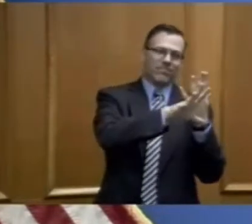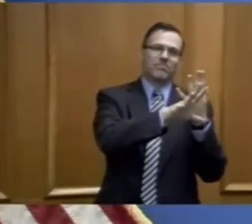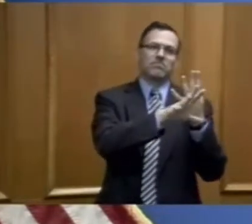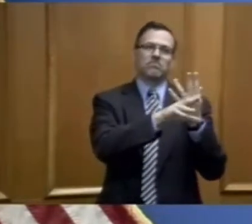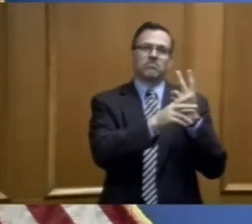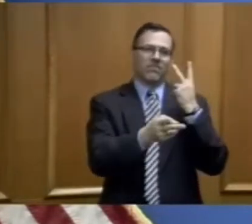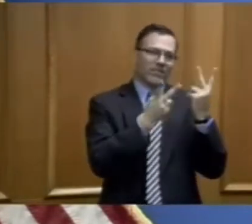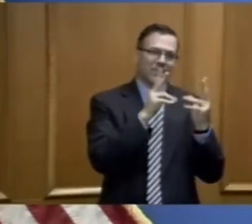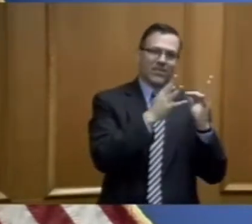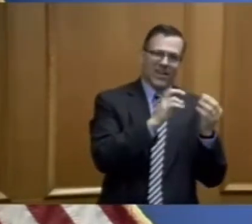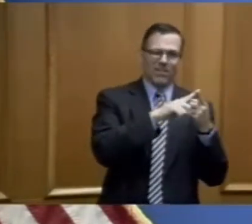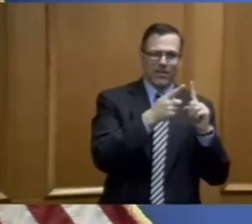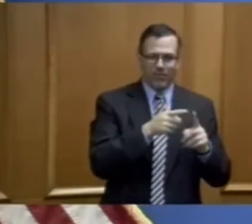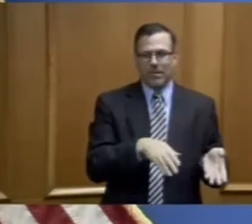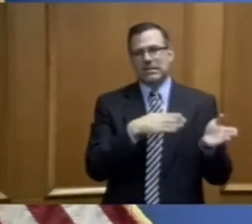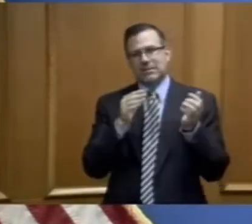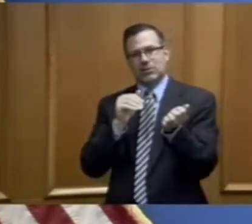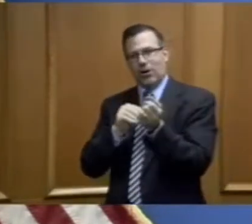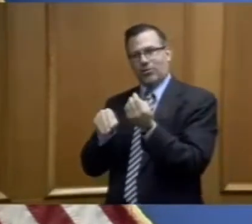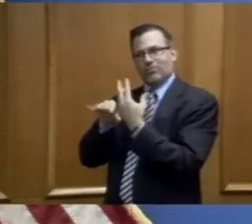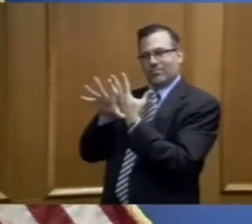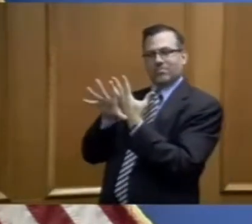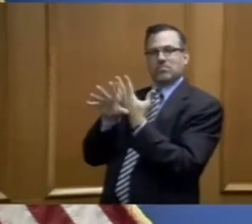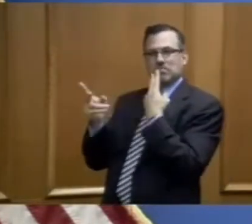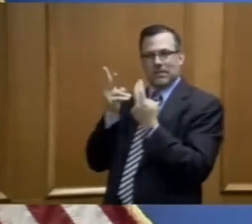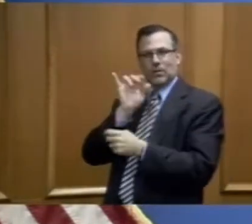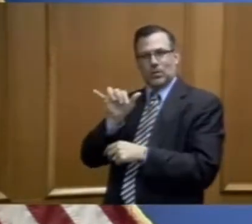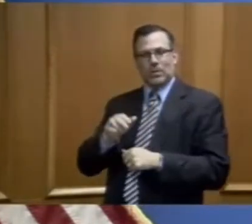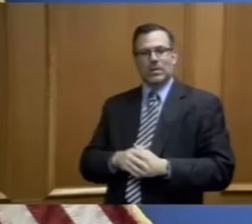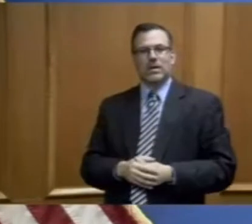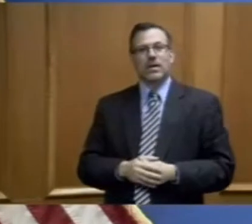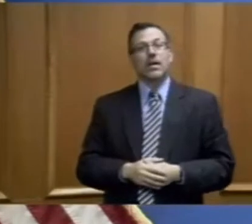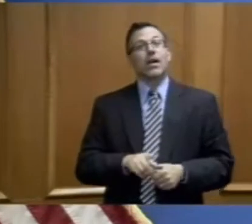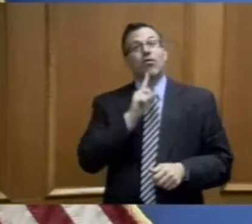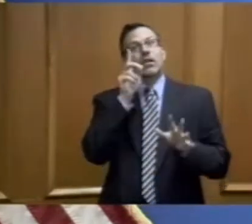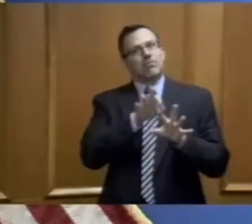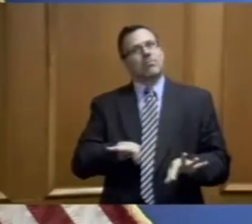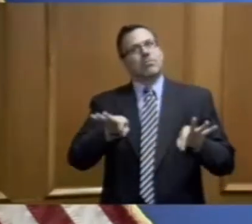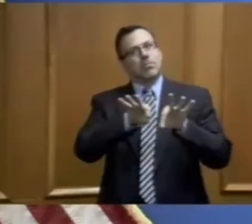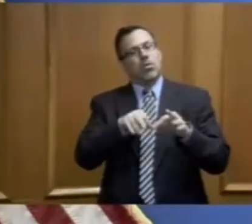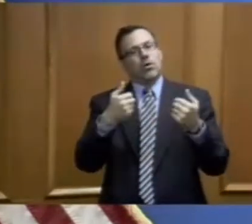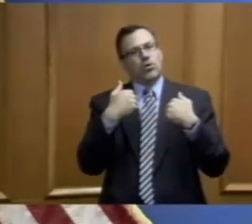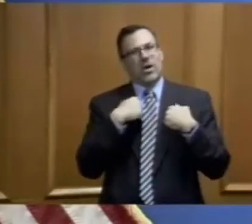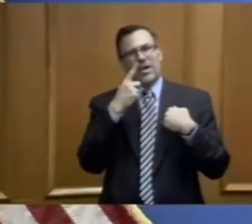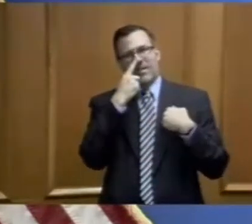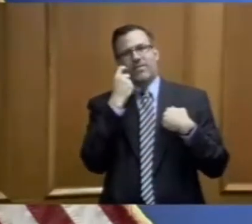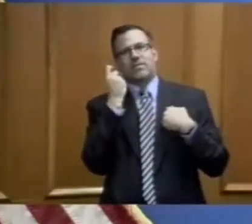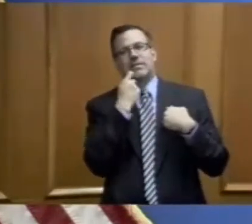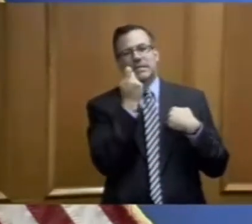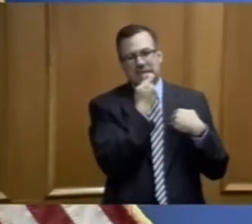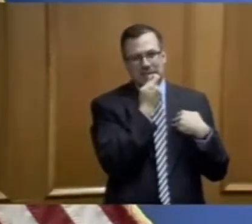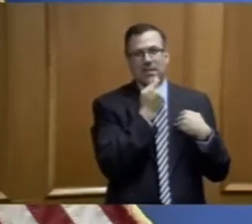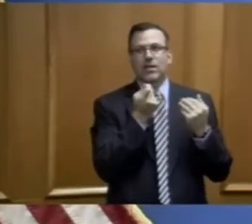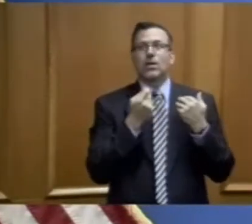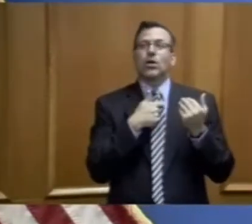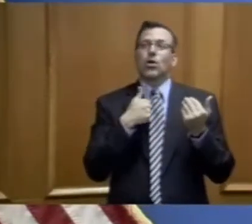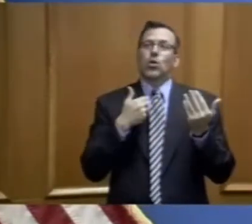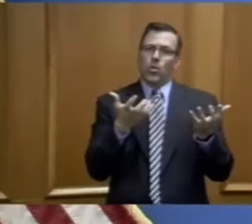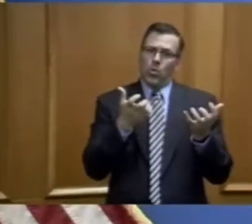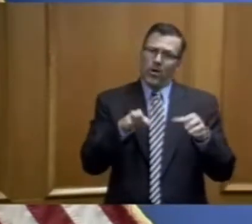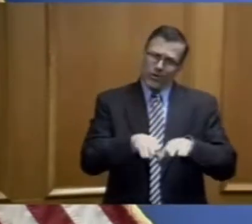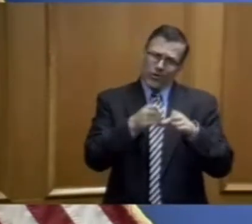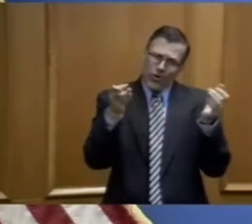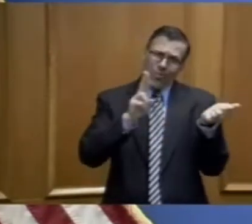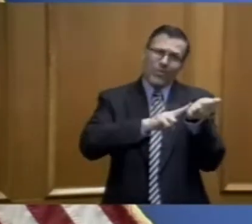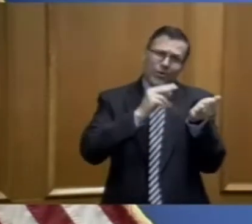another reason that testing and ongoing monitoring is really important, because we want to be able to reopen our nursing homes